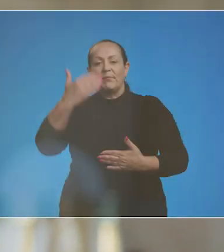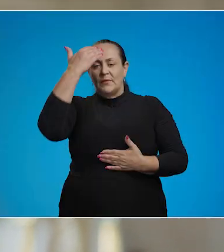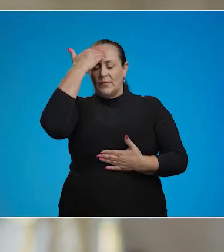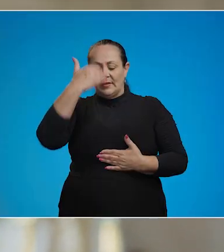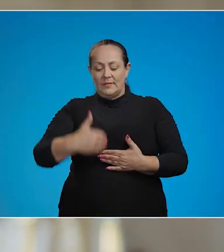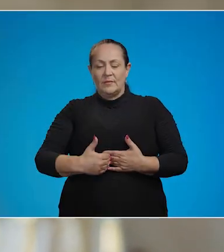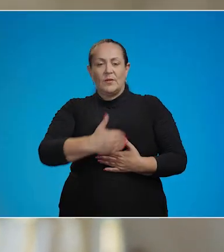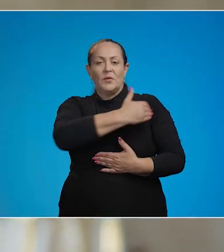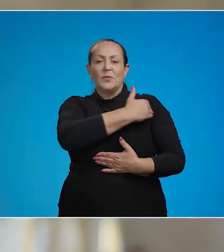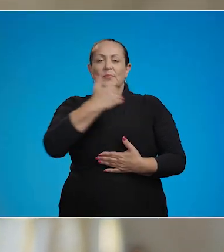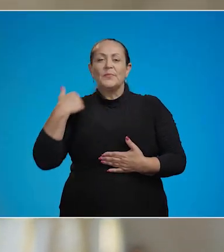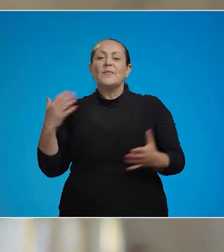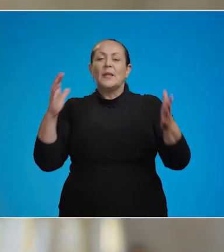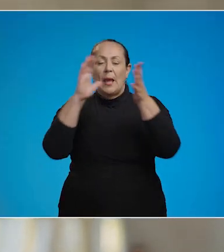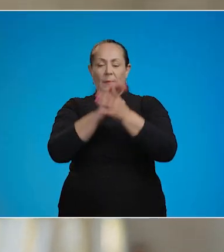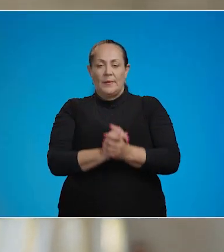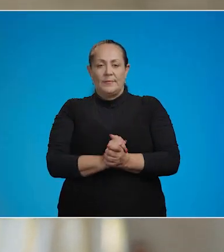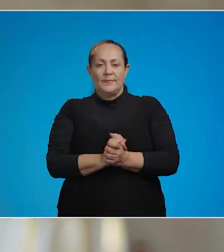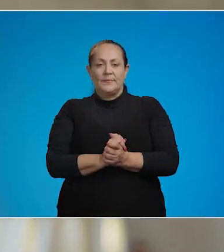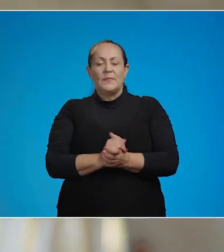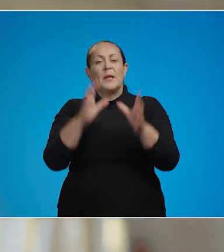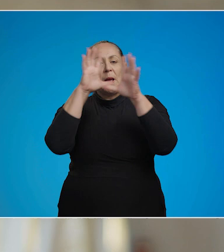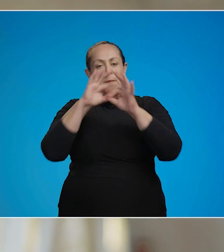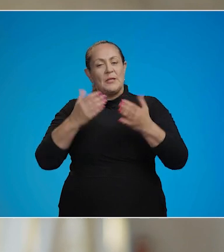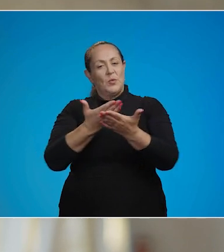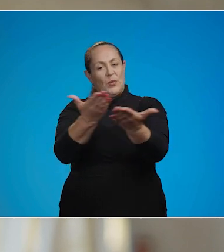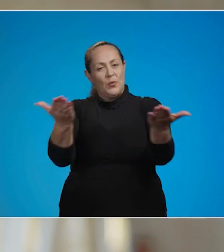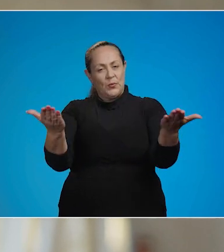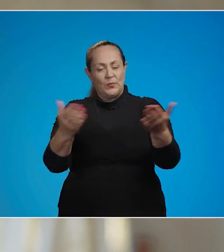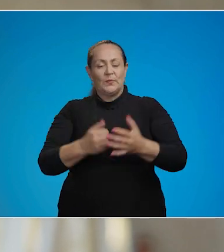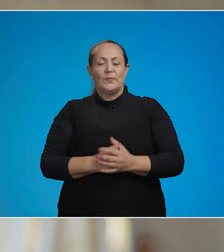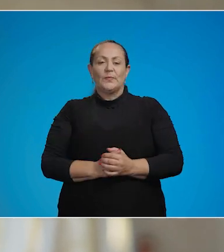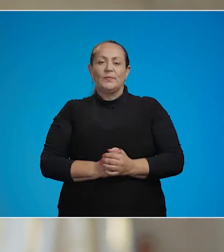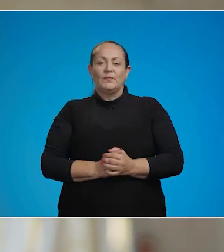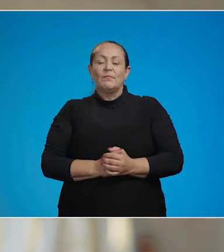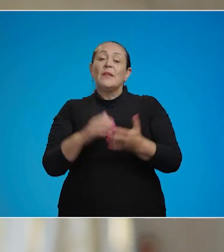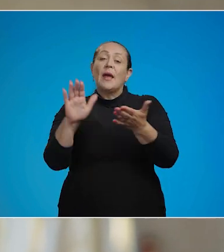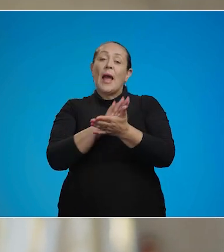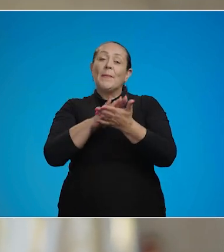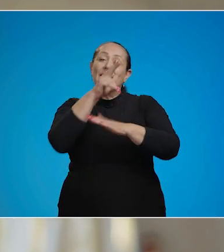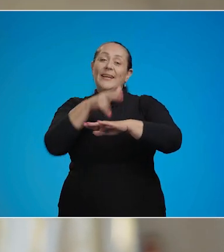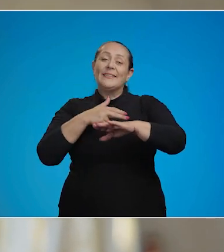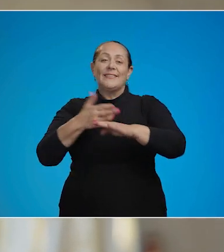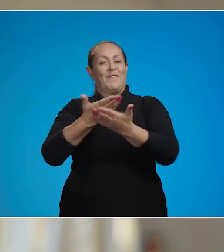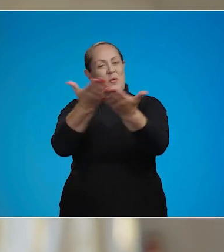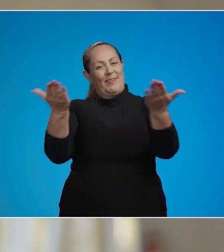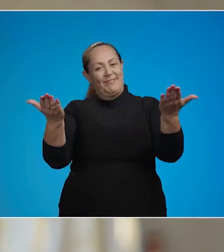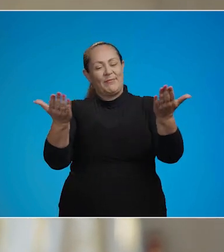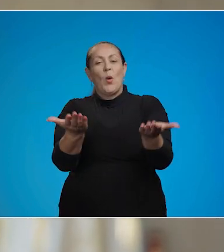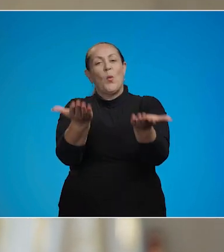In the name of the Father, and of the Son, and of the Holy Spirit. Amen. And peace be with you. And with your spirit. Happy Easter,